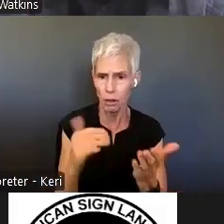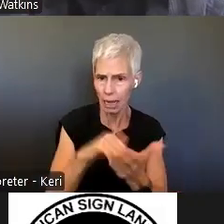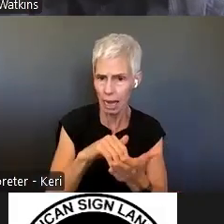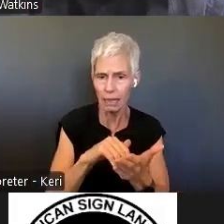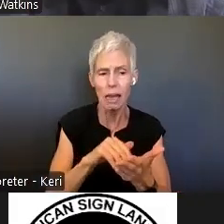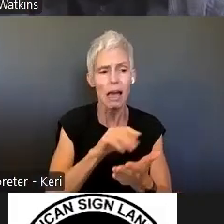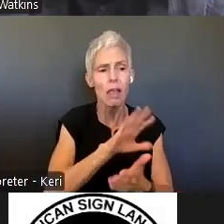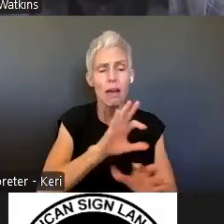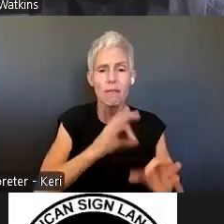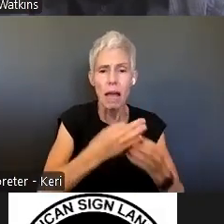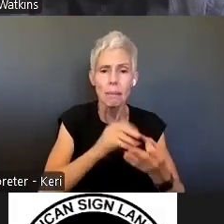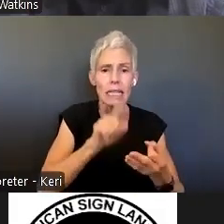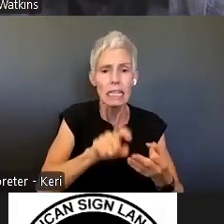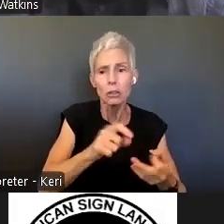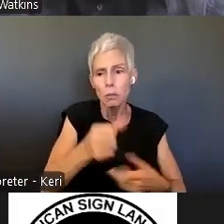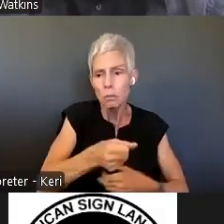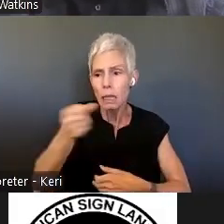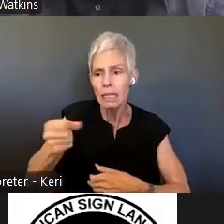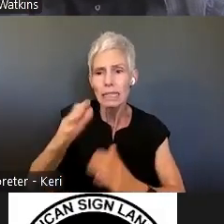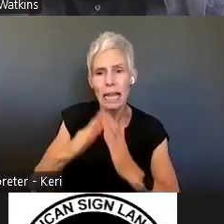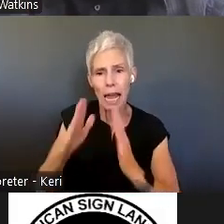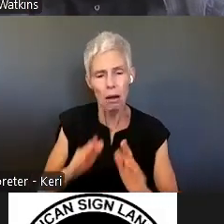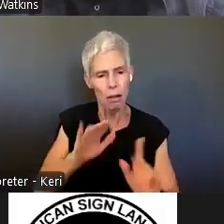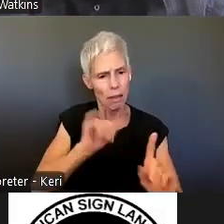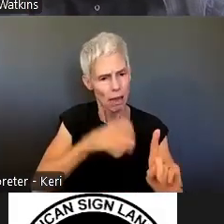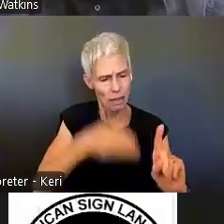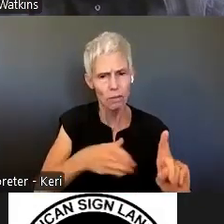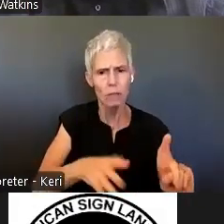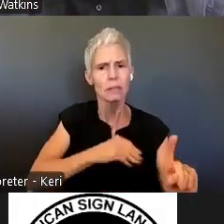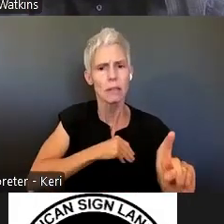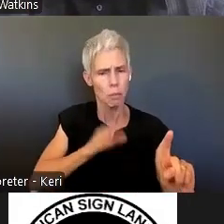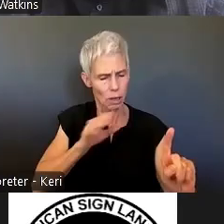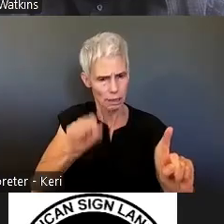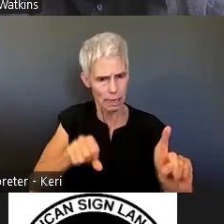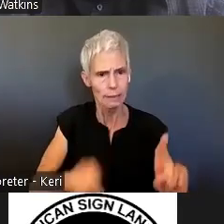that individual.